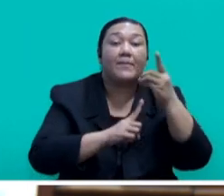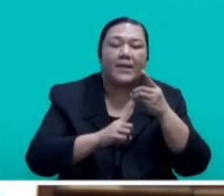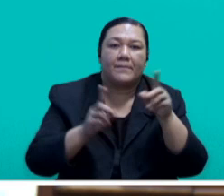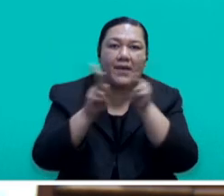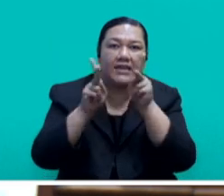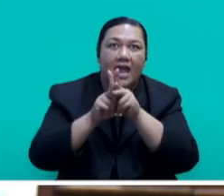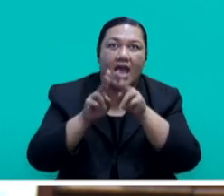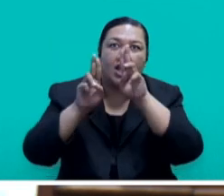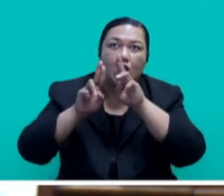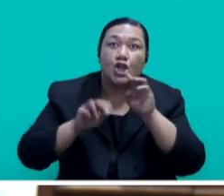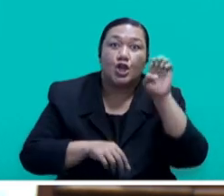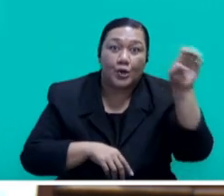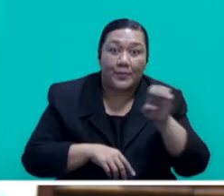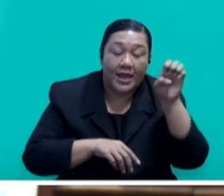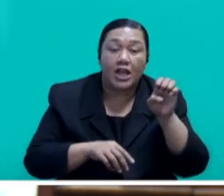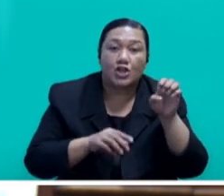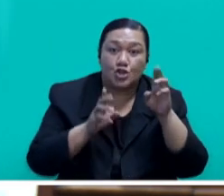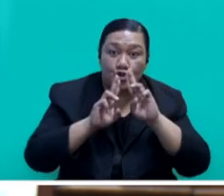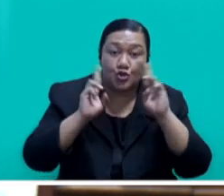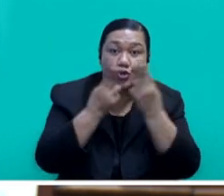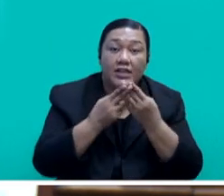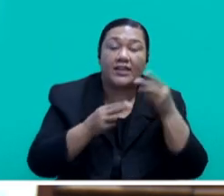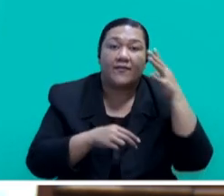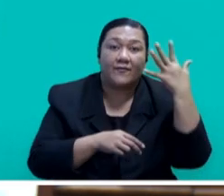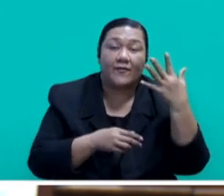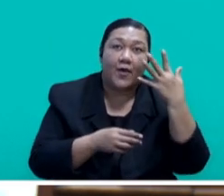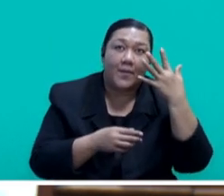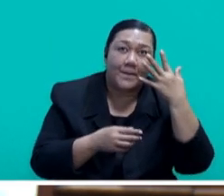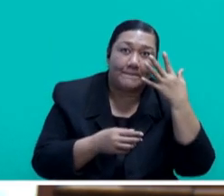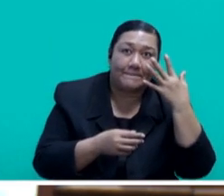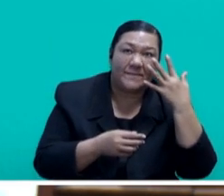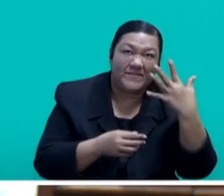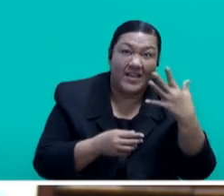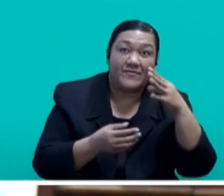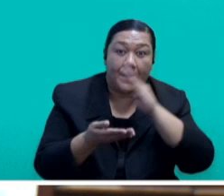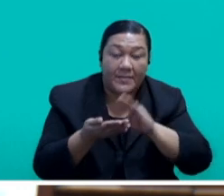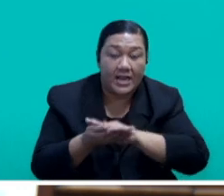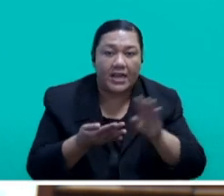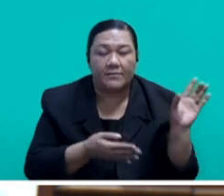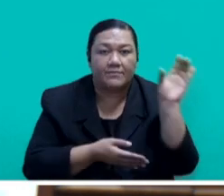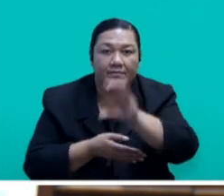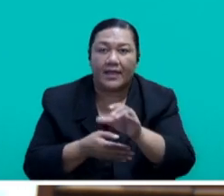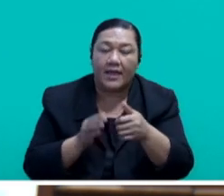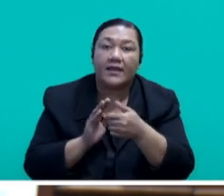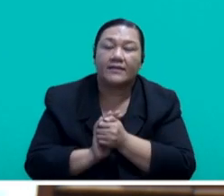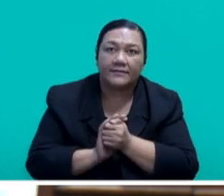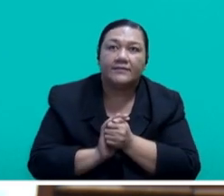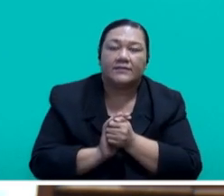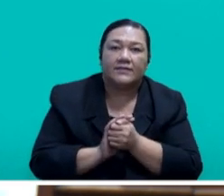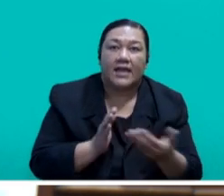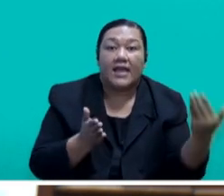European Union, contributing $5 million for the implementation of Climate Change Act 2021, and an